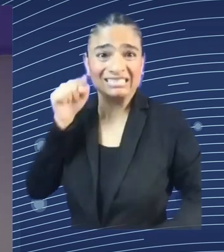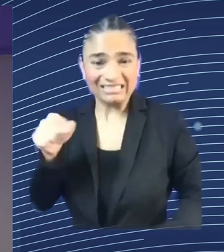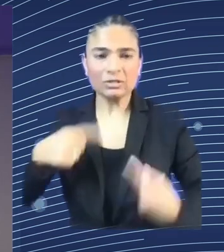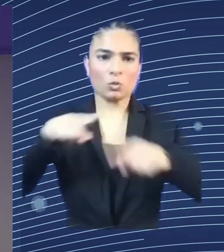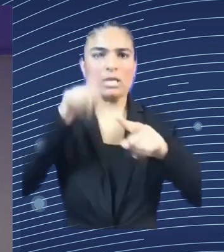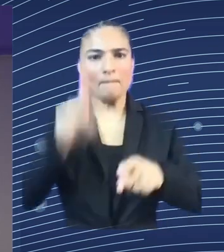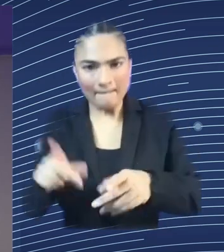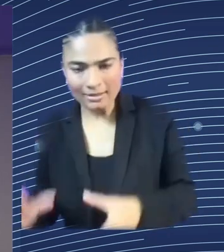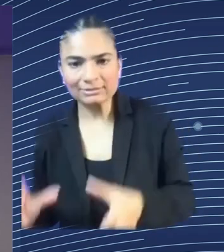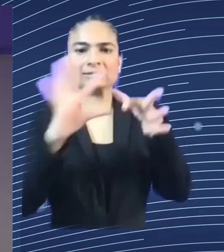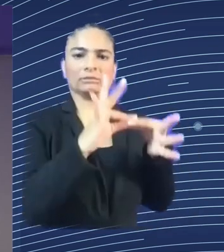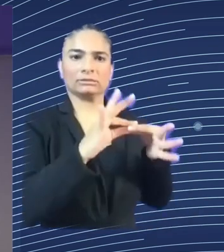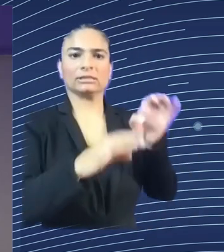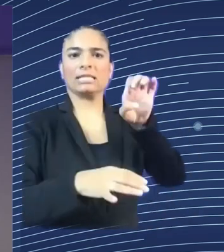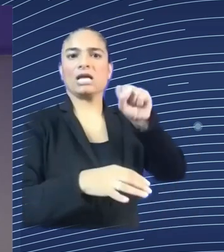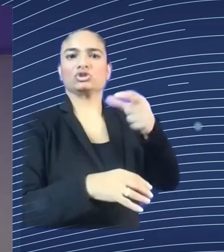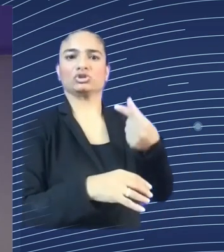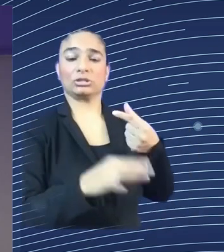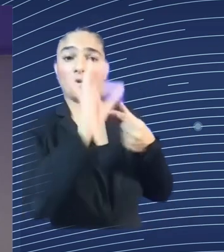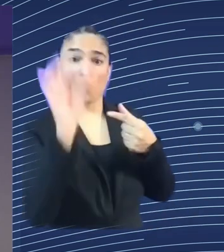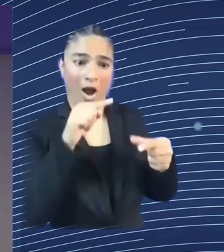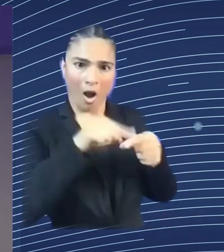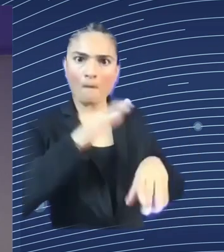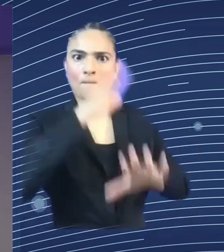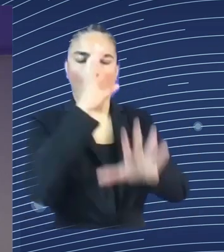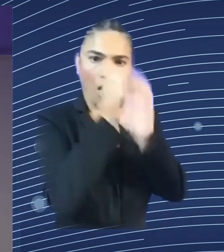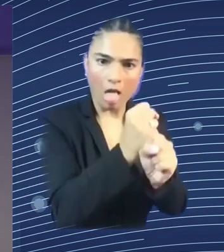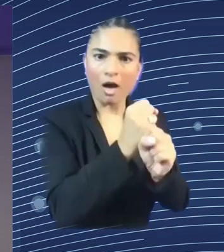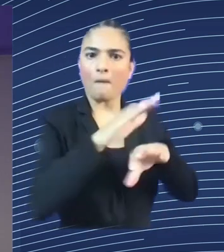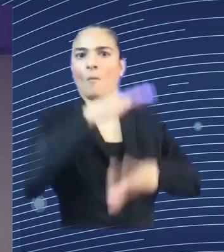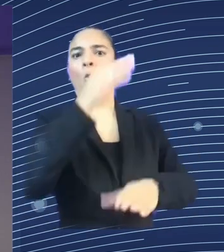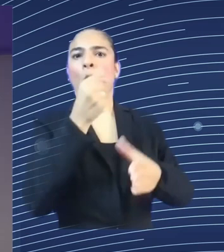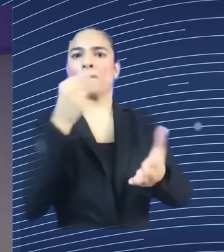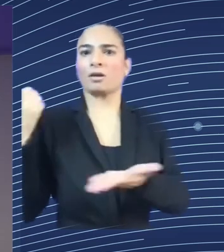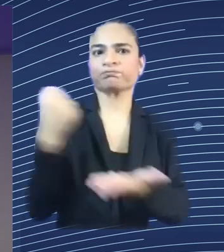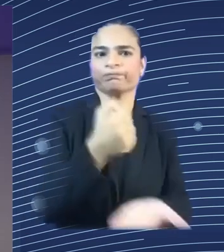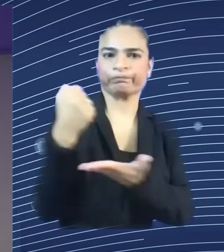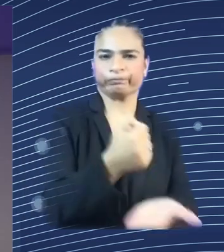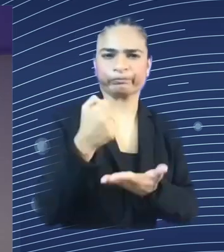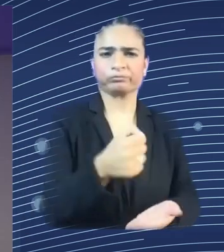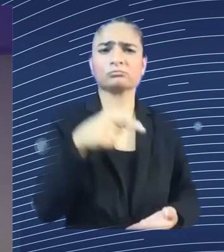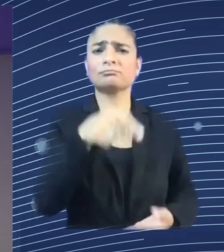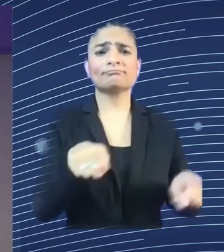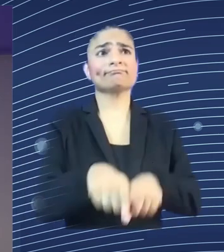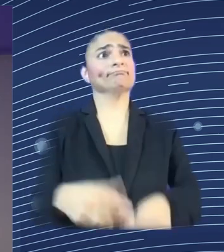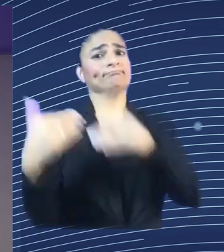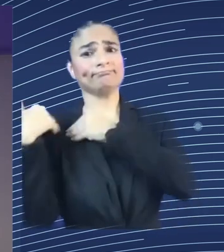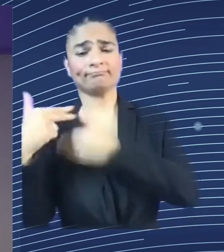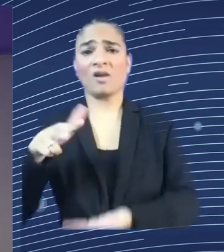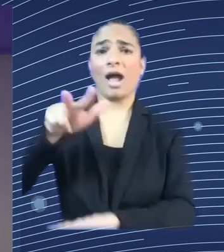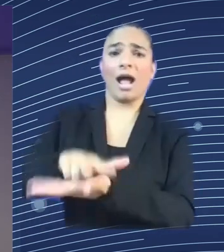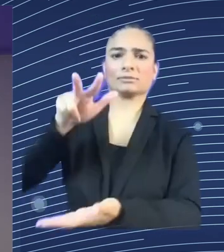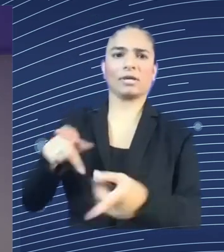ours. I think what changes the game are regulations, are CSRD, SFDR, and these kind of regulations that